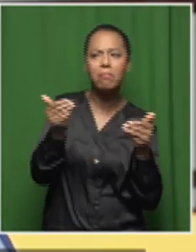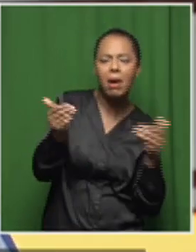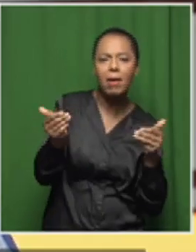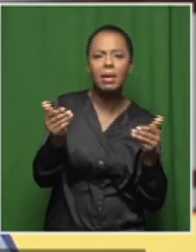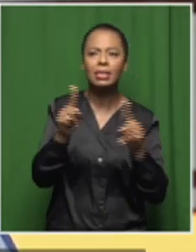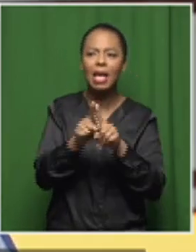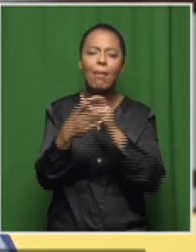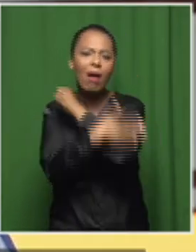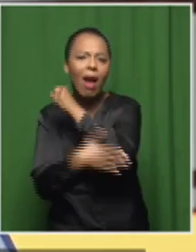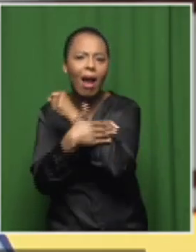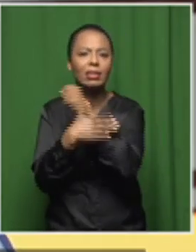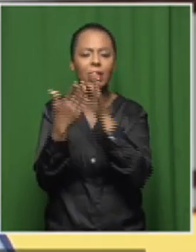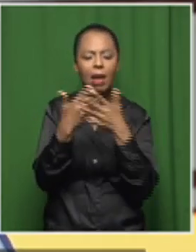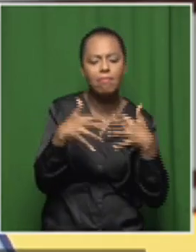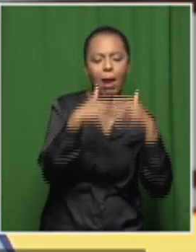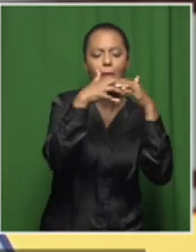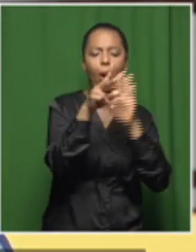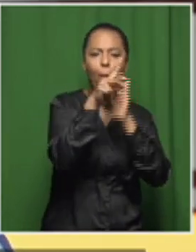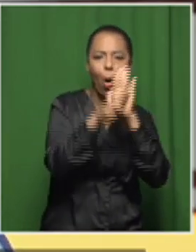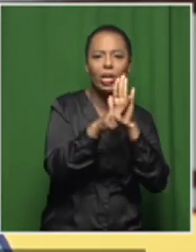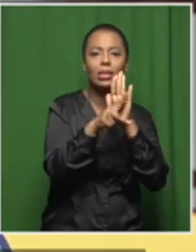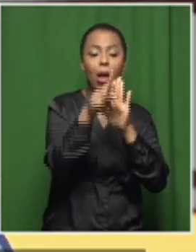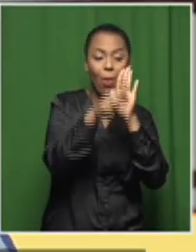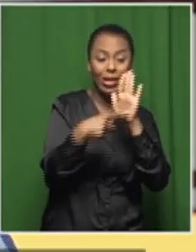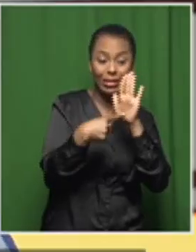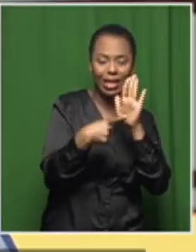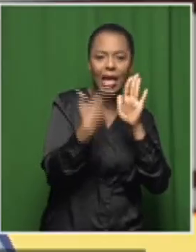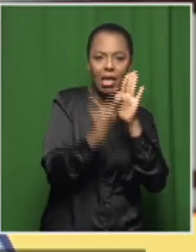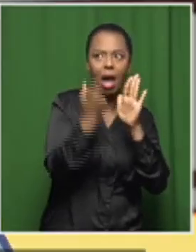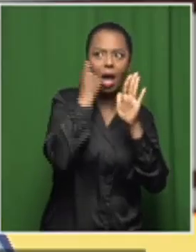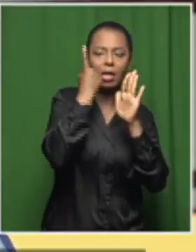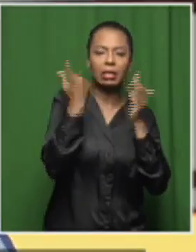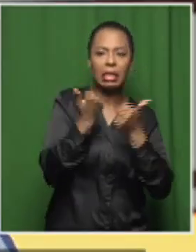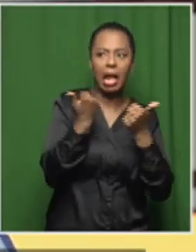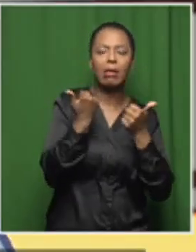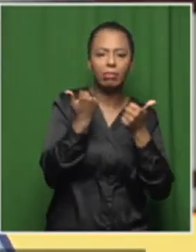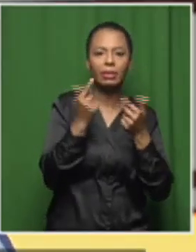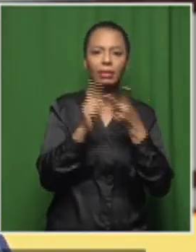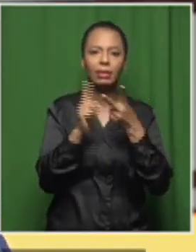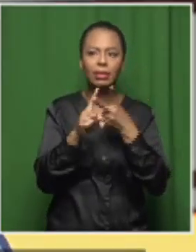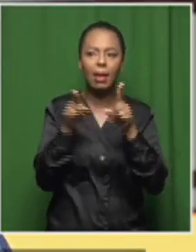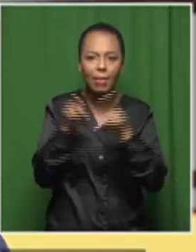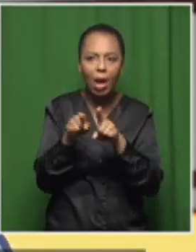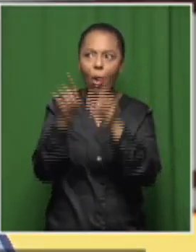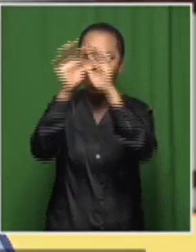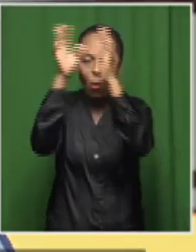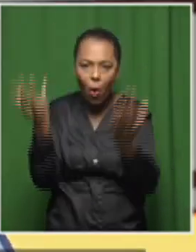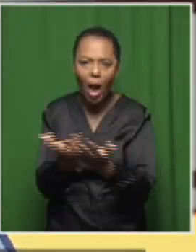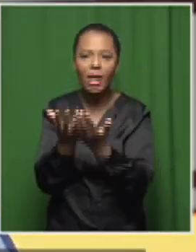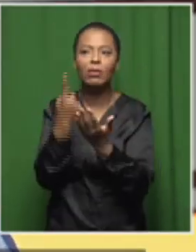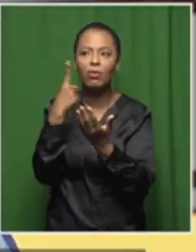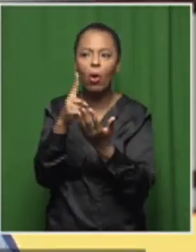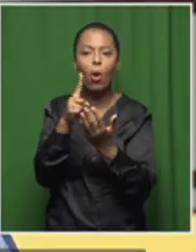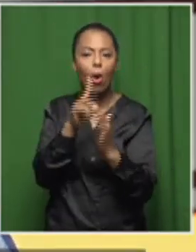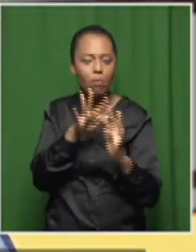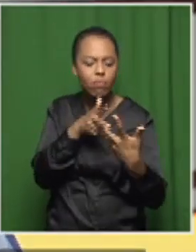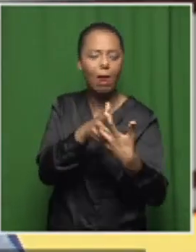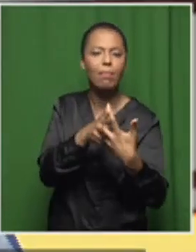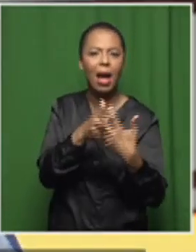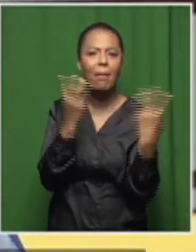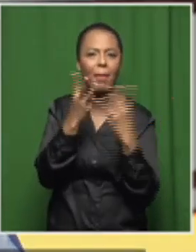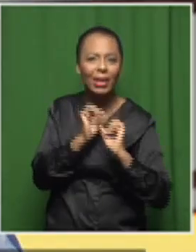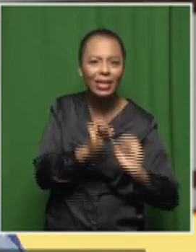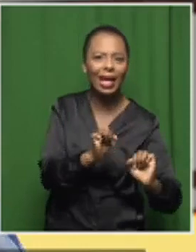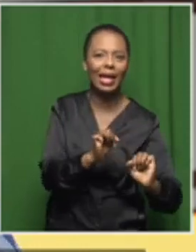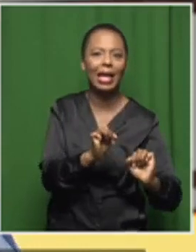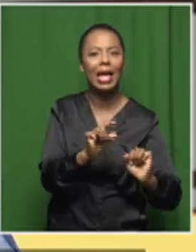policies that make sense for themselves, in the world, for their people? And then